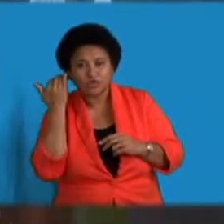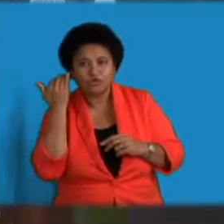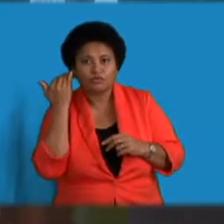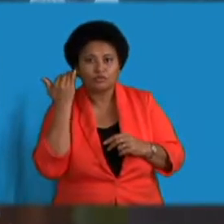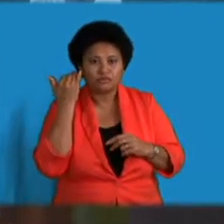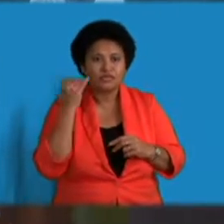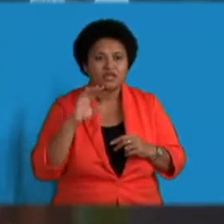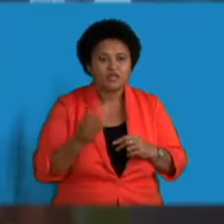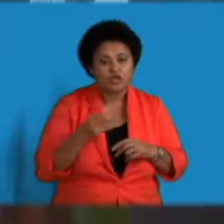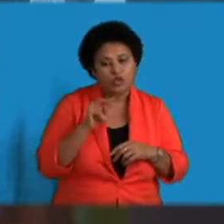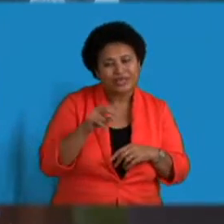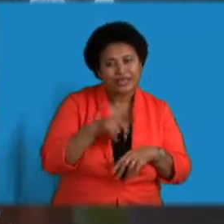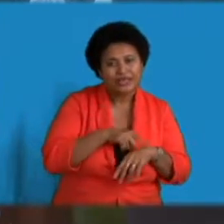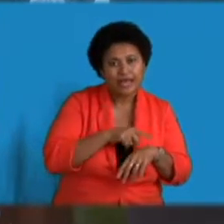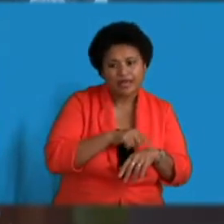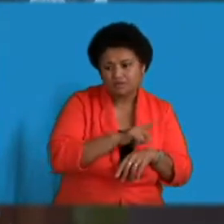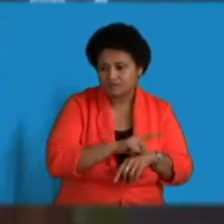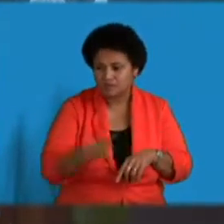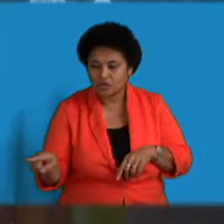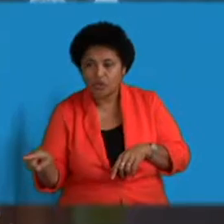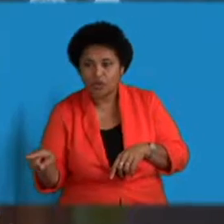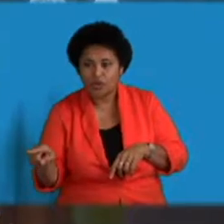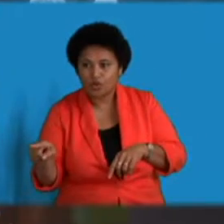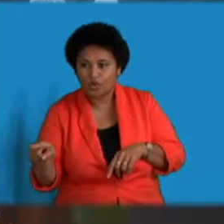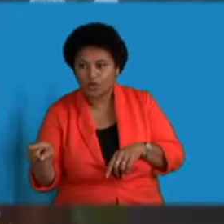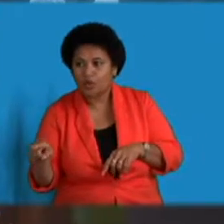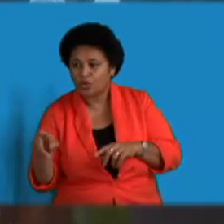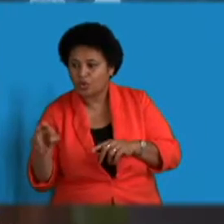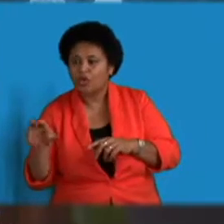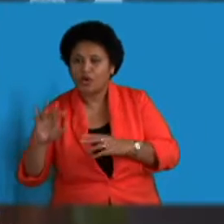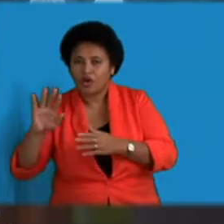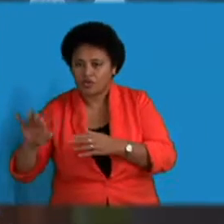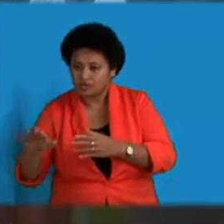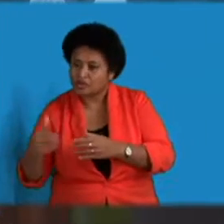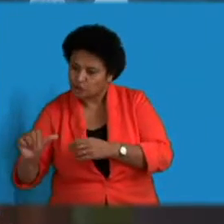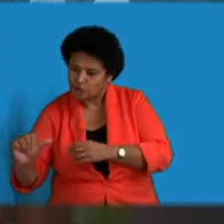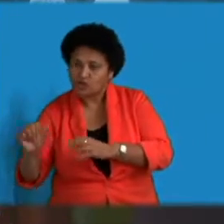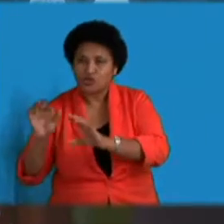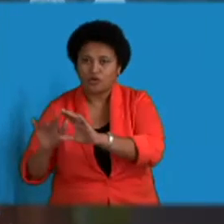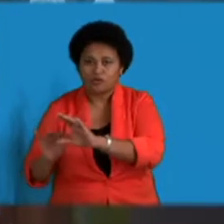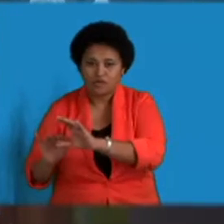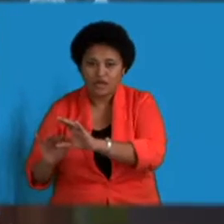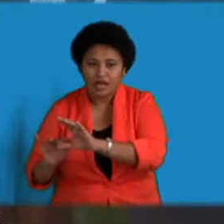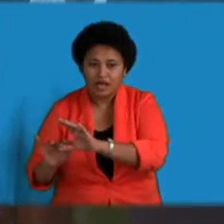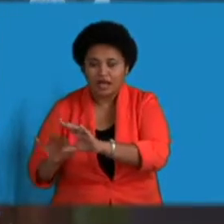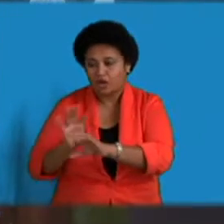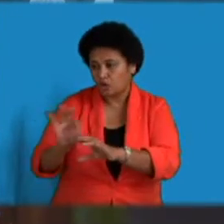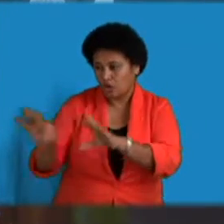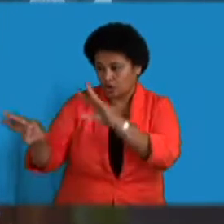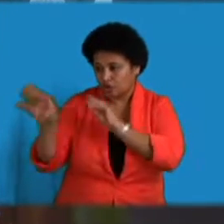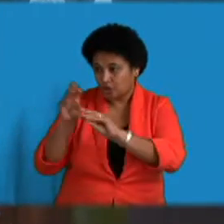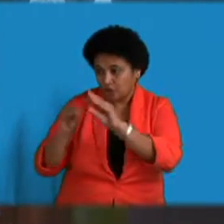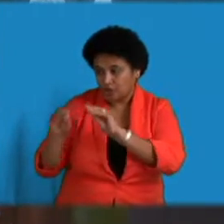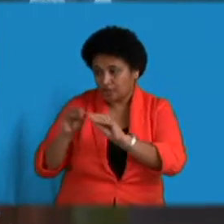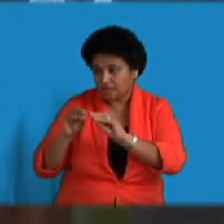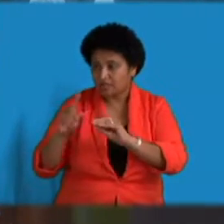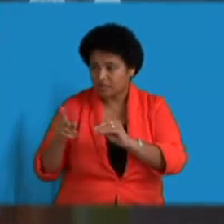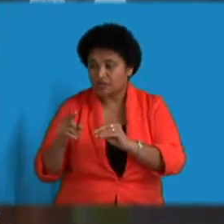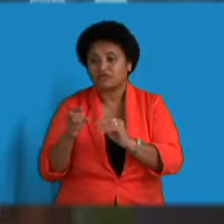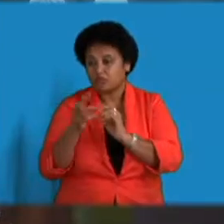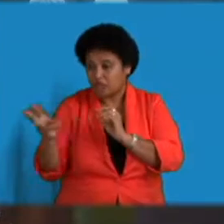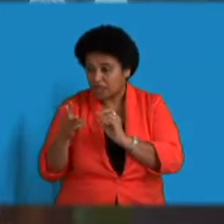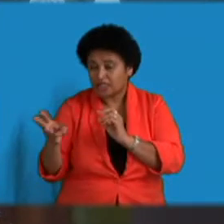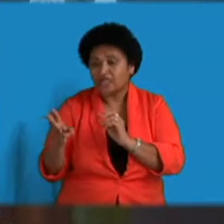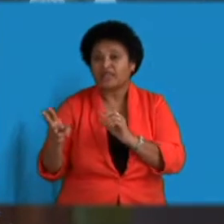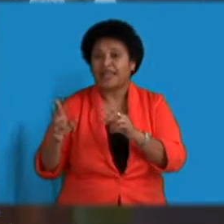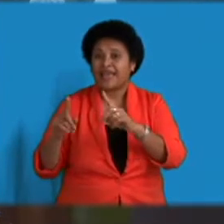for children to go and access PC and not only learn Word and Excel, as well